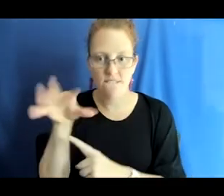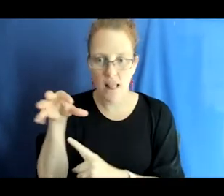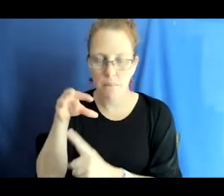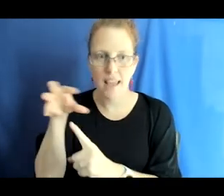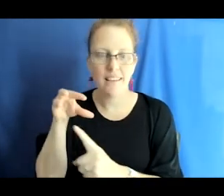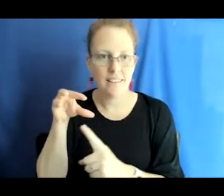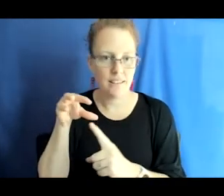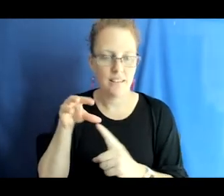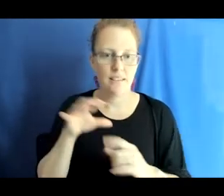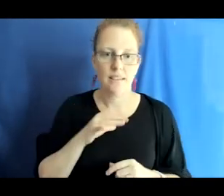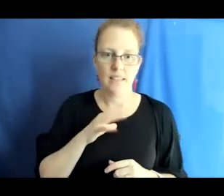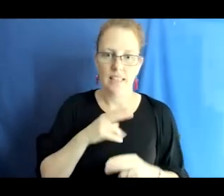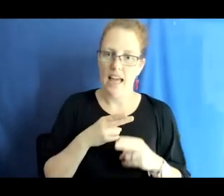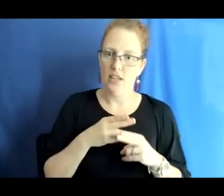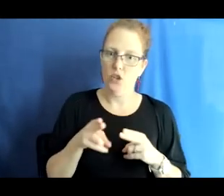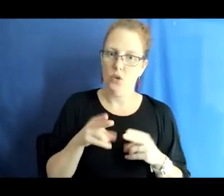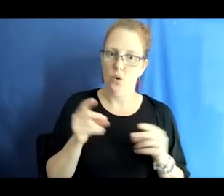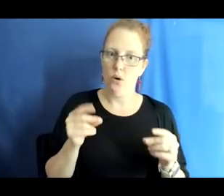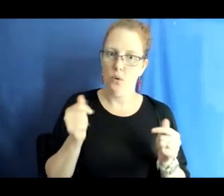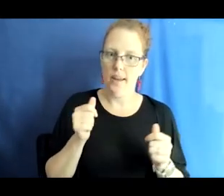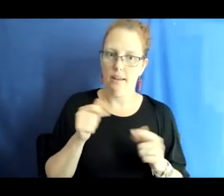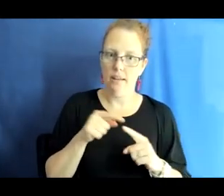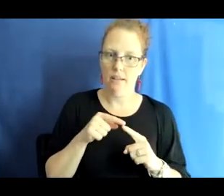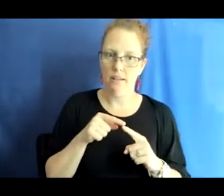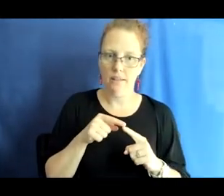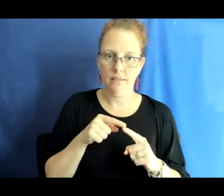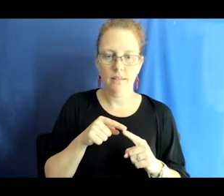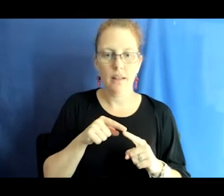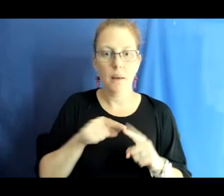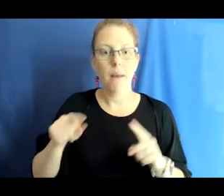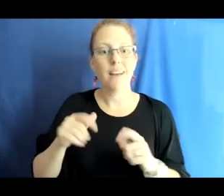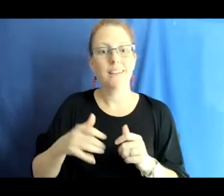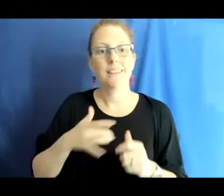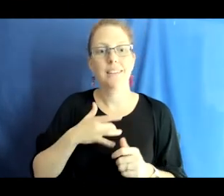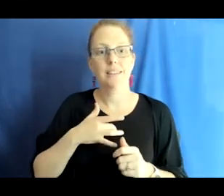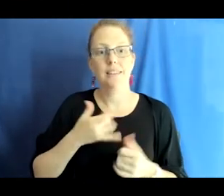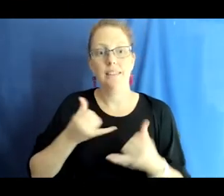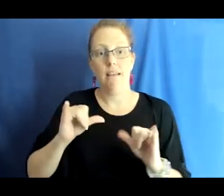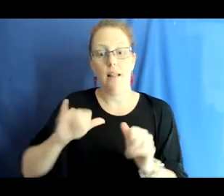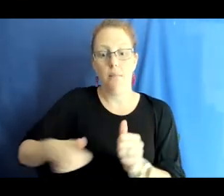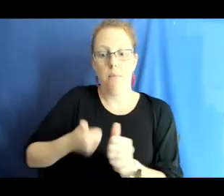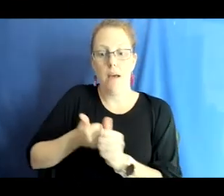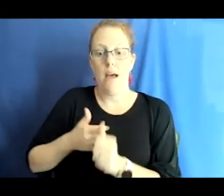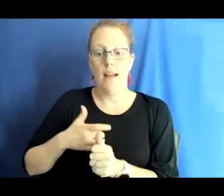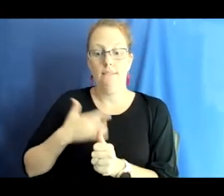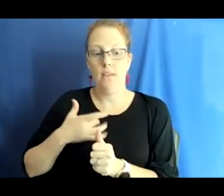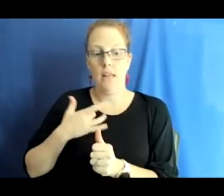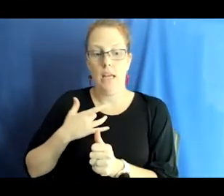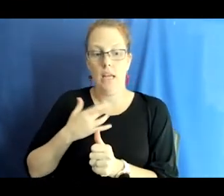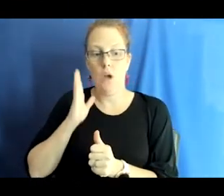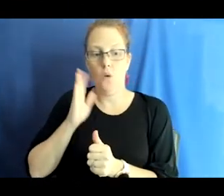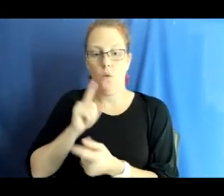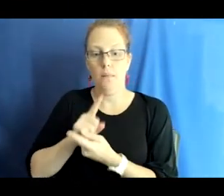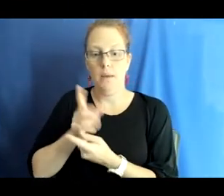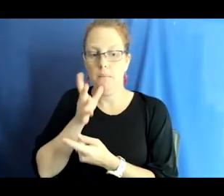while, this sort of almost like a doomsday clock was like ticking. So I think that was just some days that I think